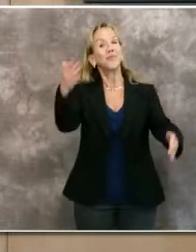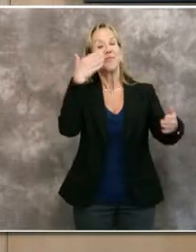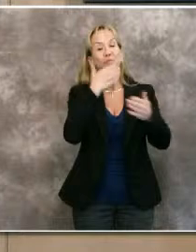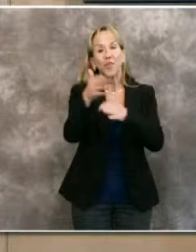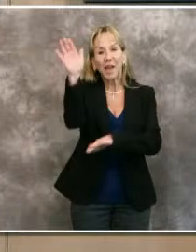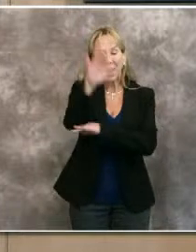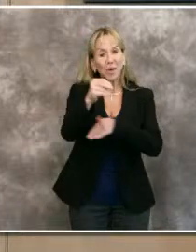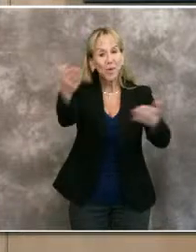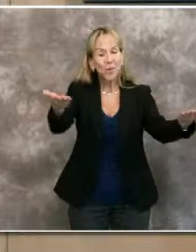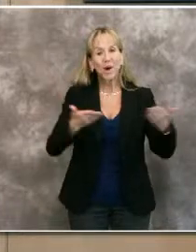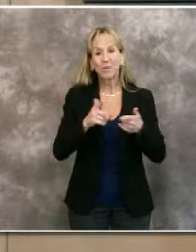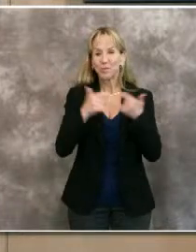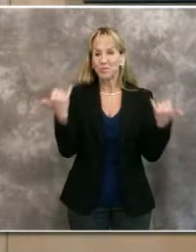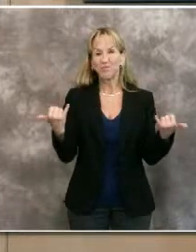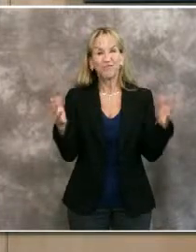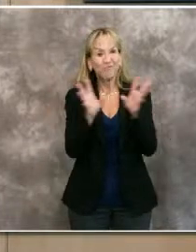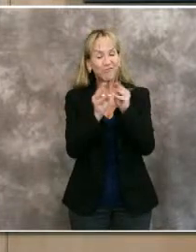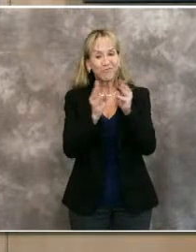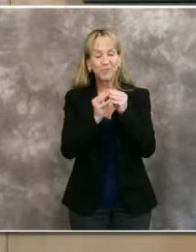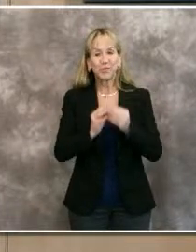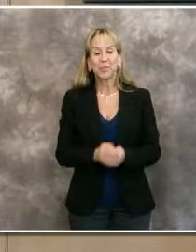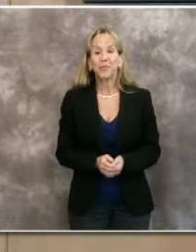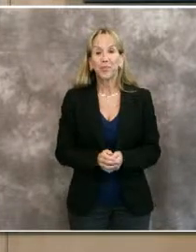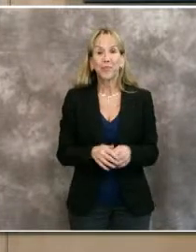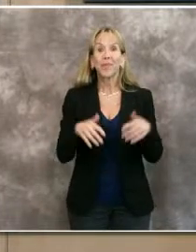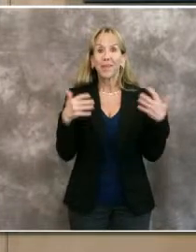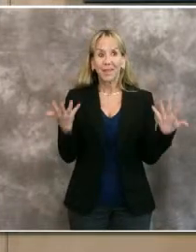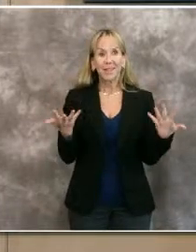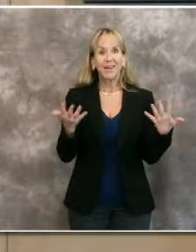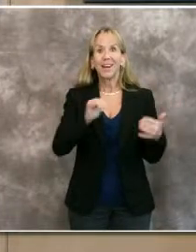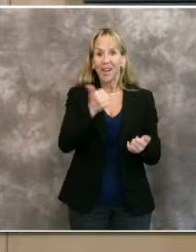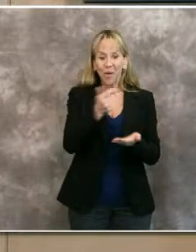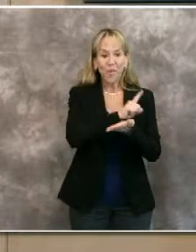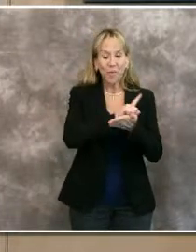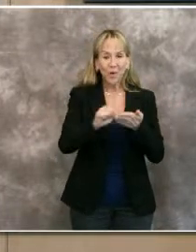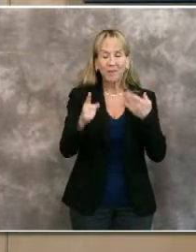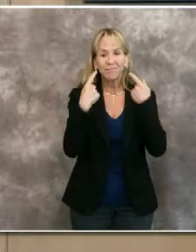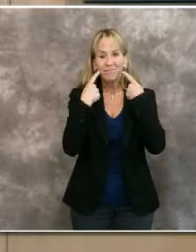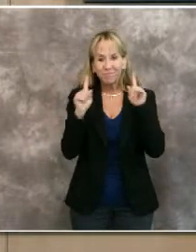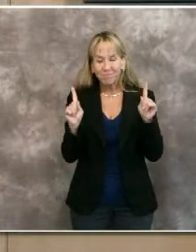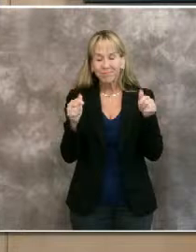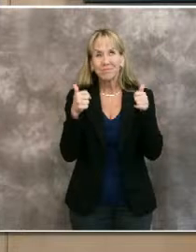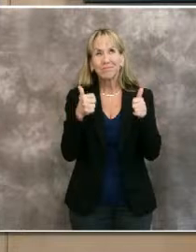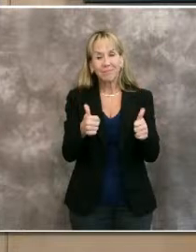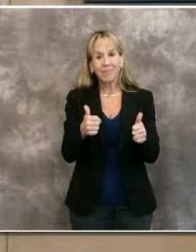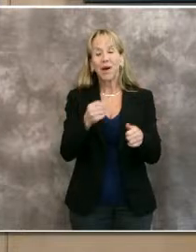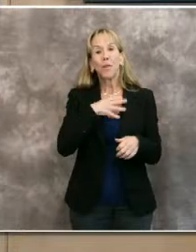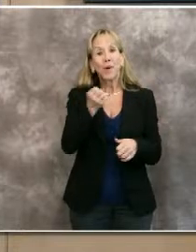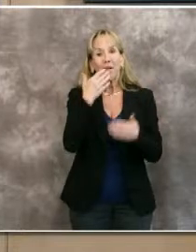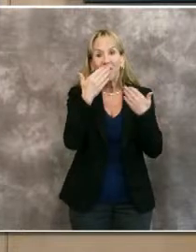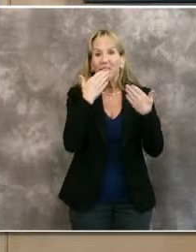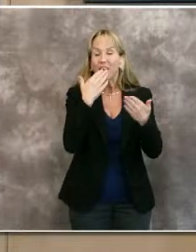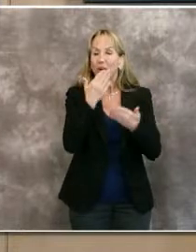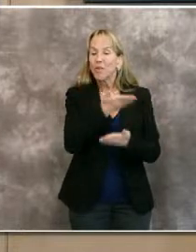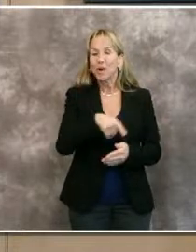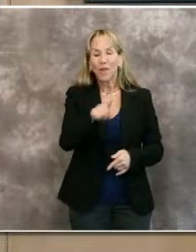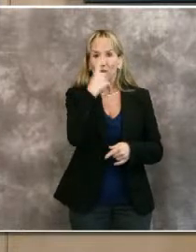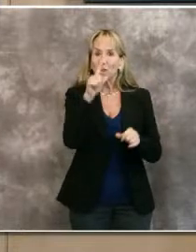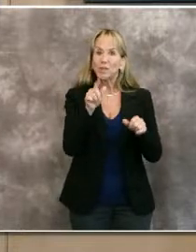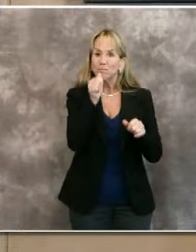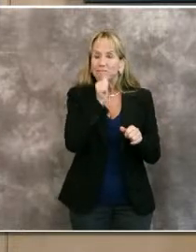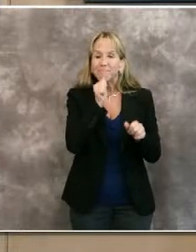Good afternoon and welcome to our briefing. Well, we've made it through another week and I want to thank everyone for really hanging in